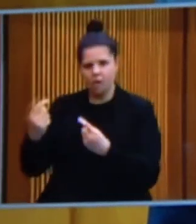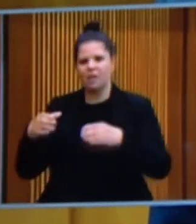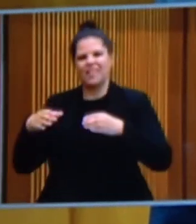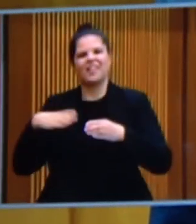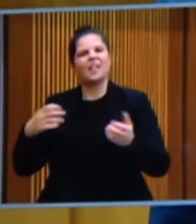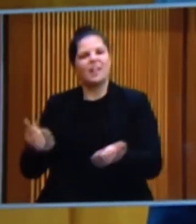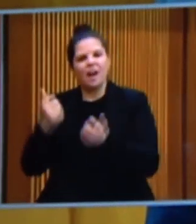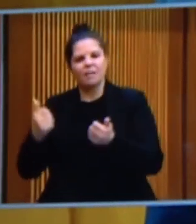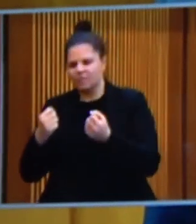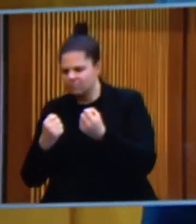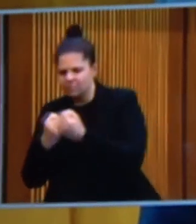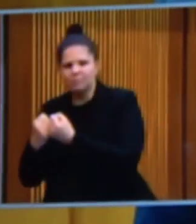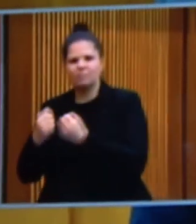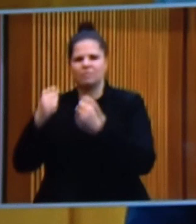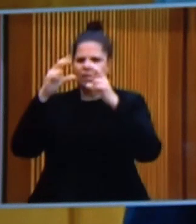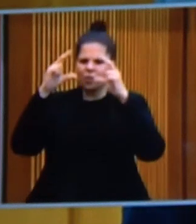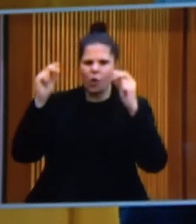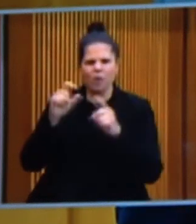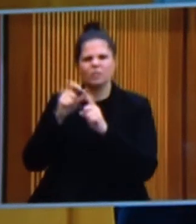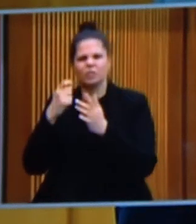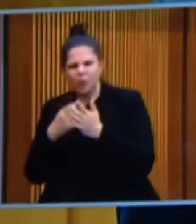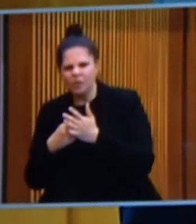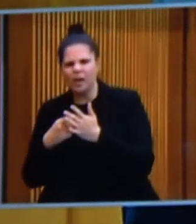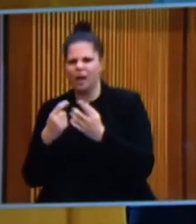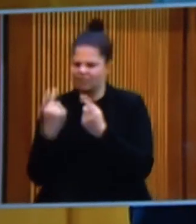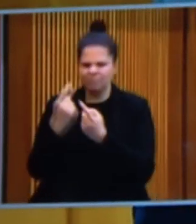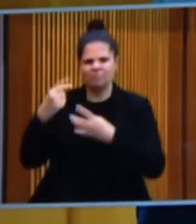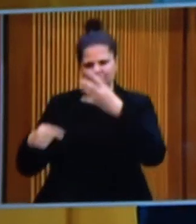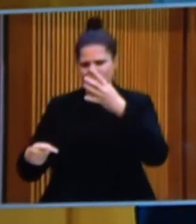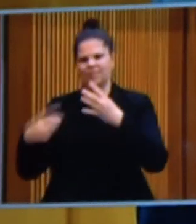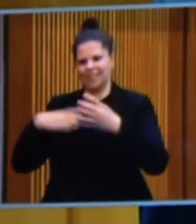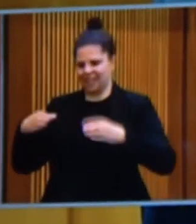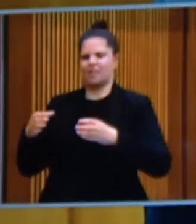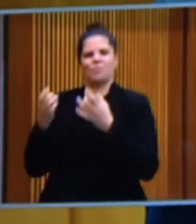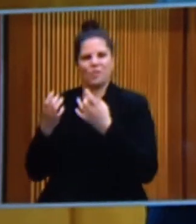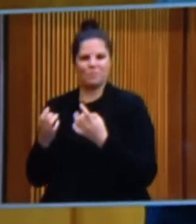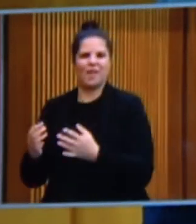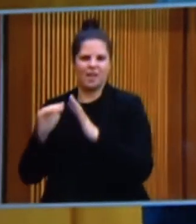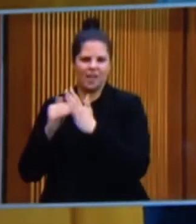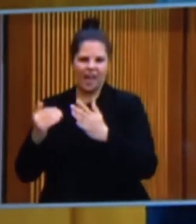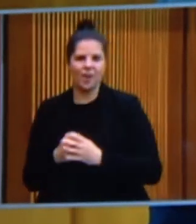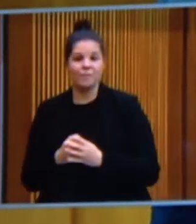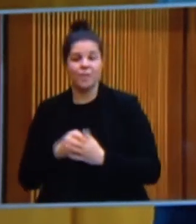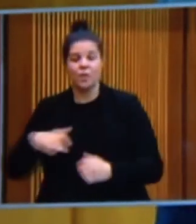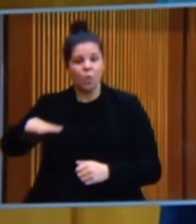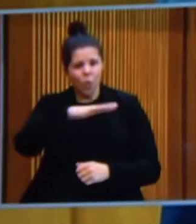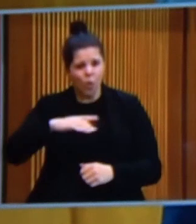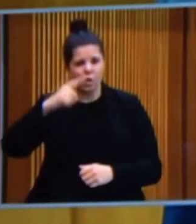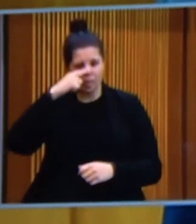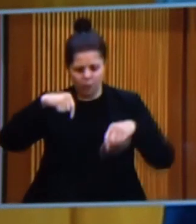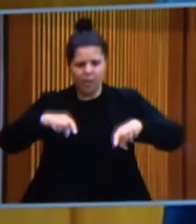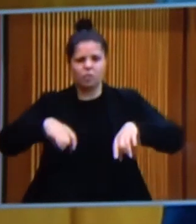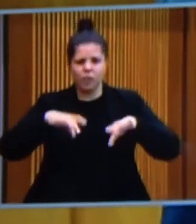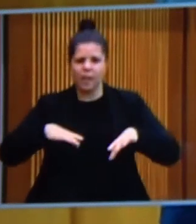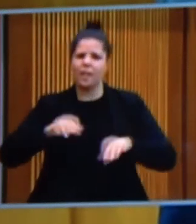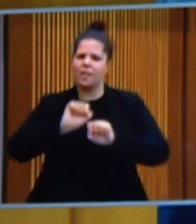support for our patients, to guarantee that we can fight to protect every life of every